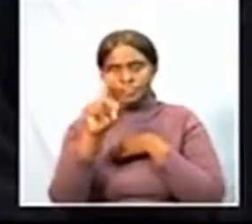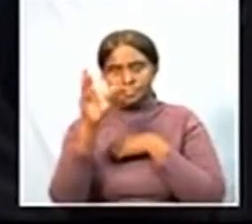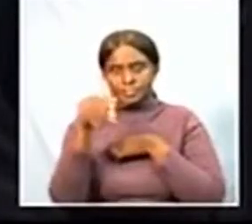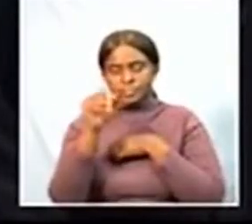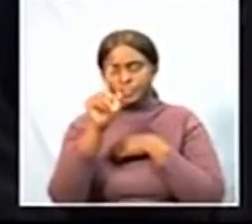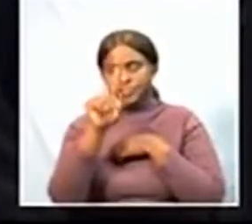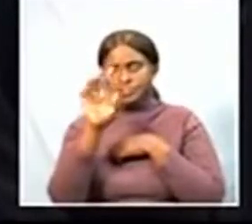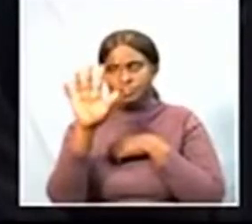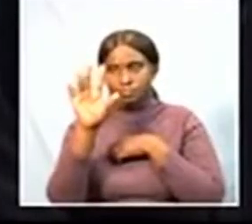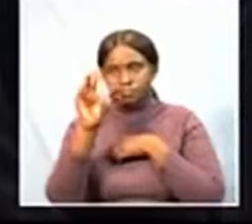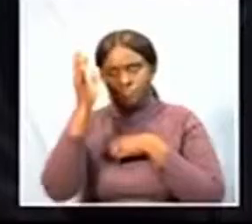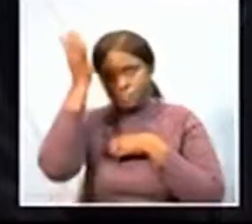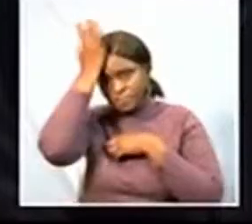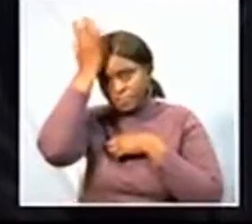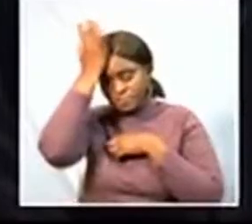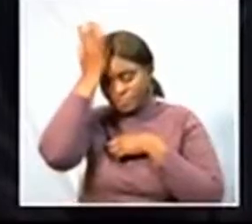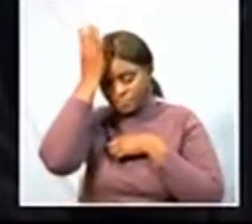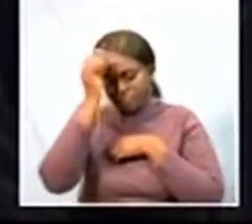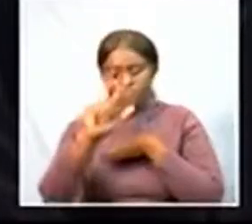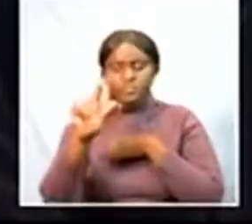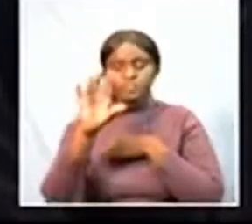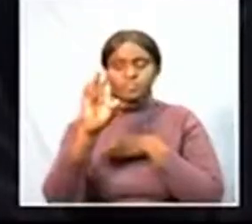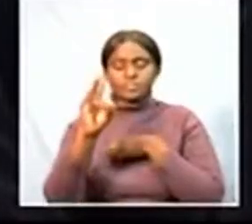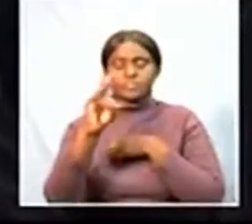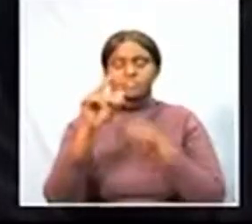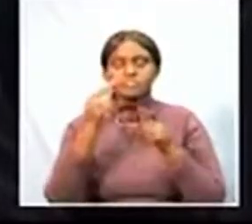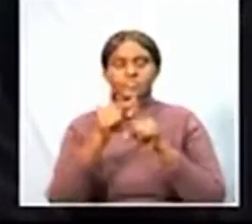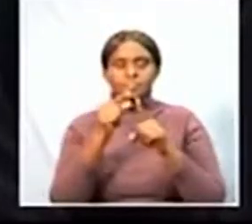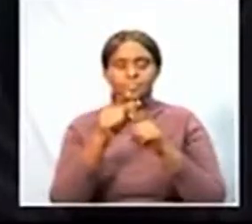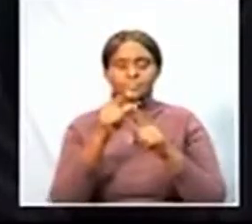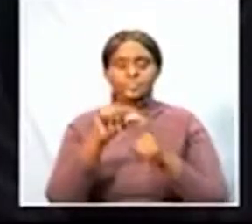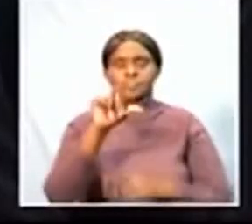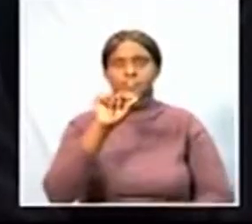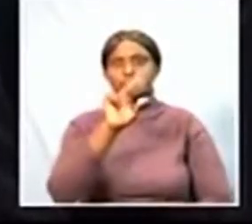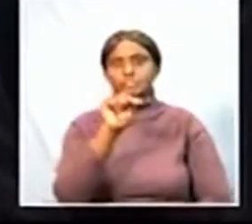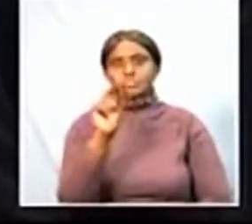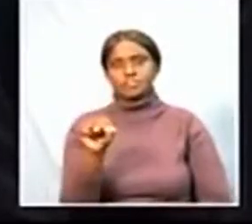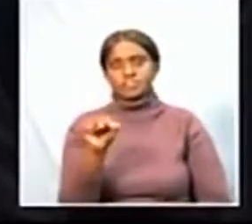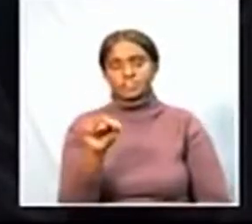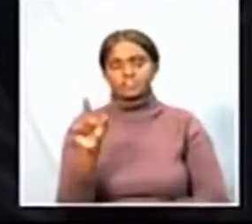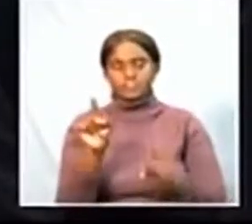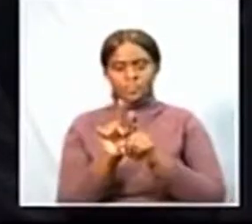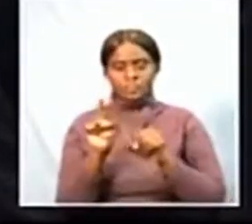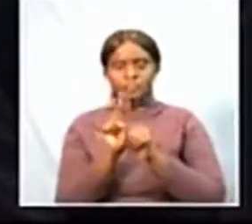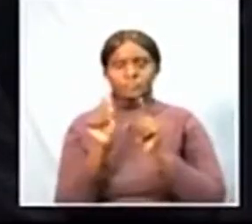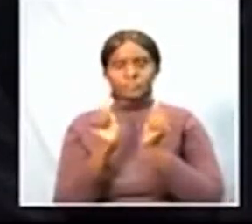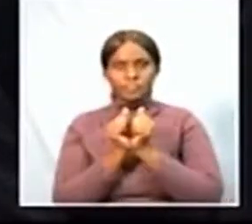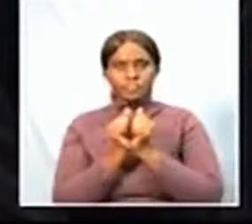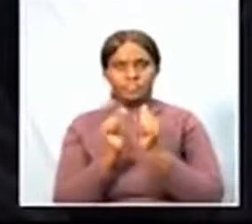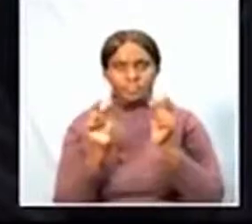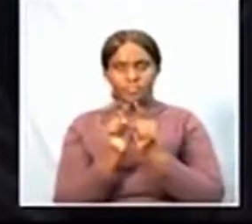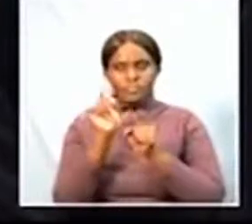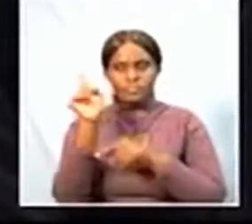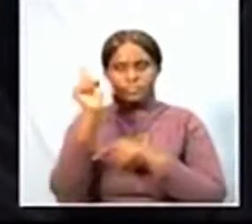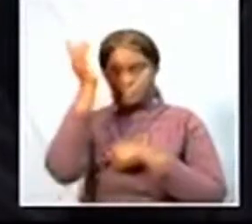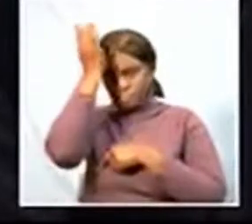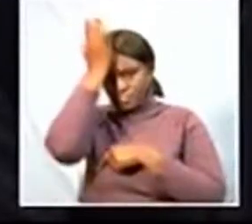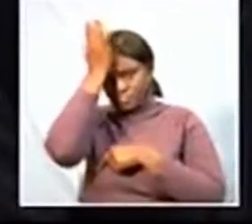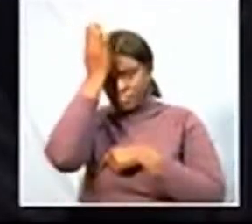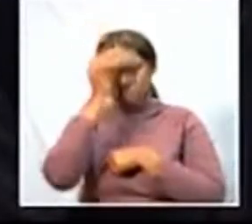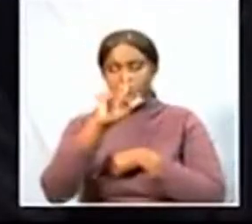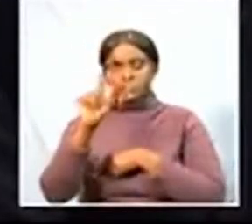RD/101/22/157 dated 27th December 2022 and the one dated